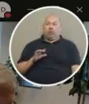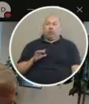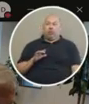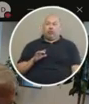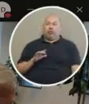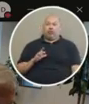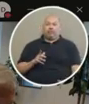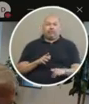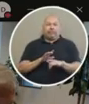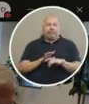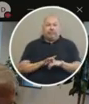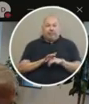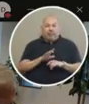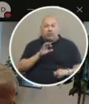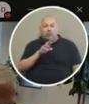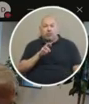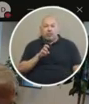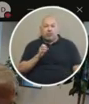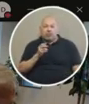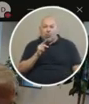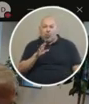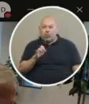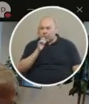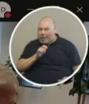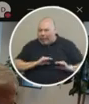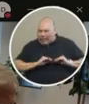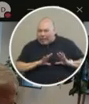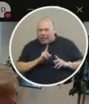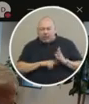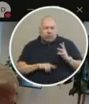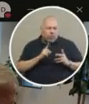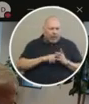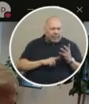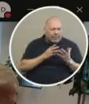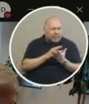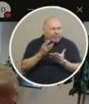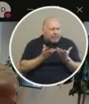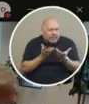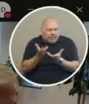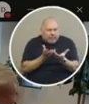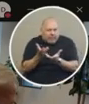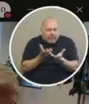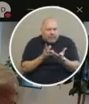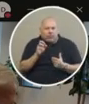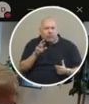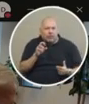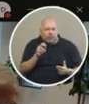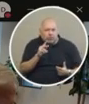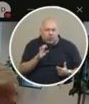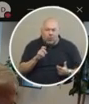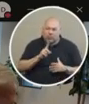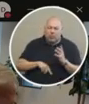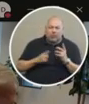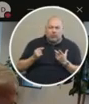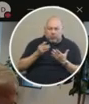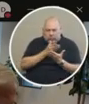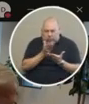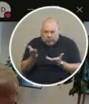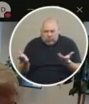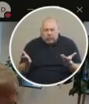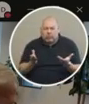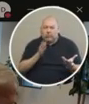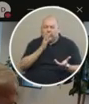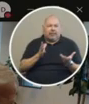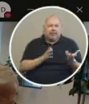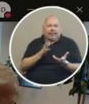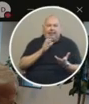push out precious resources when we're not clear as to what part of the problem they're actually addressing. And that's what the task